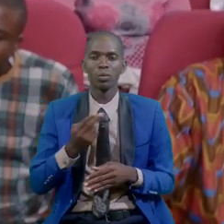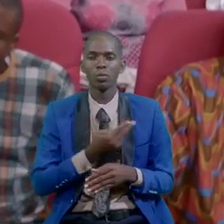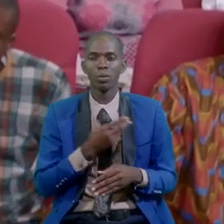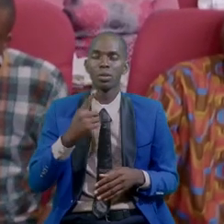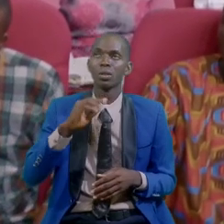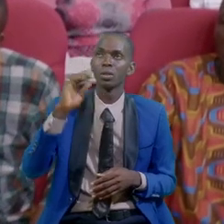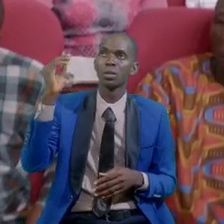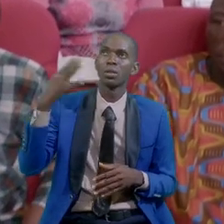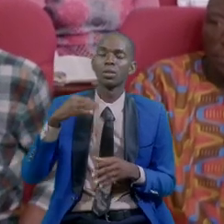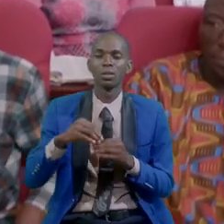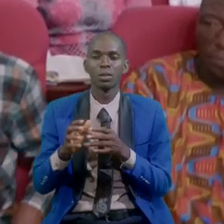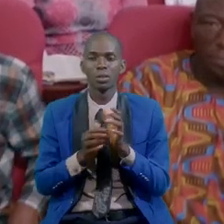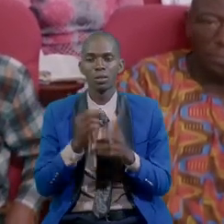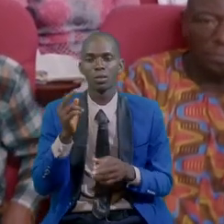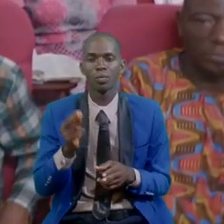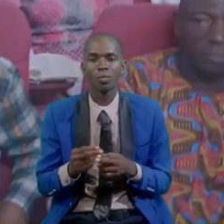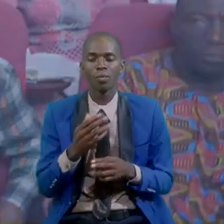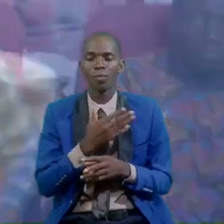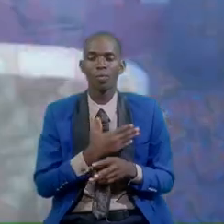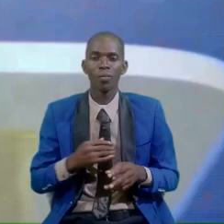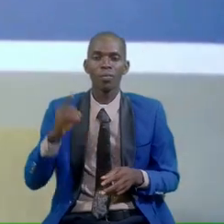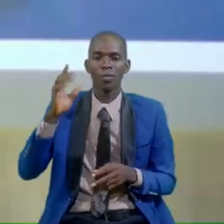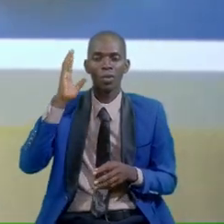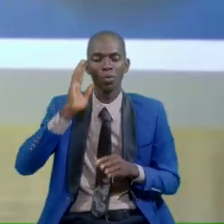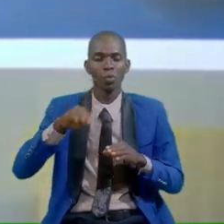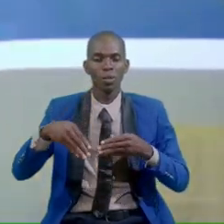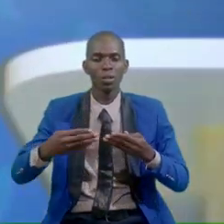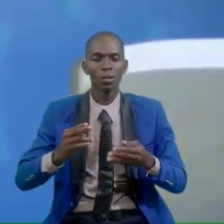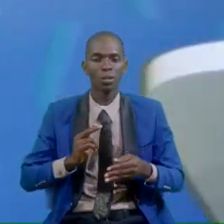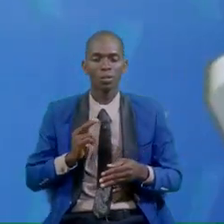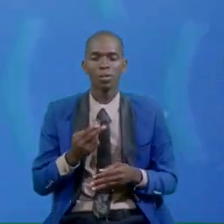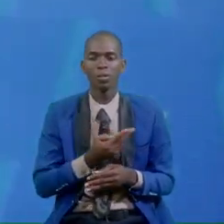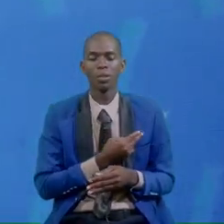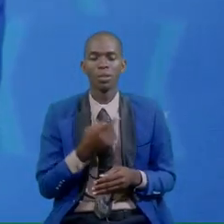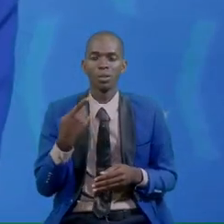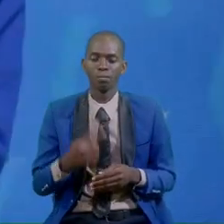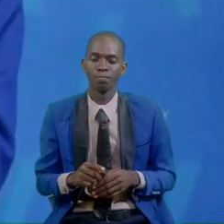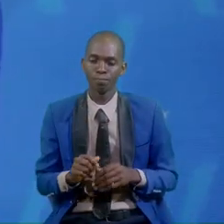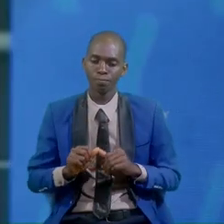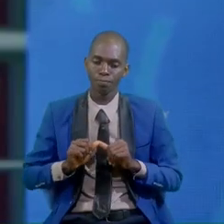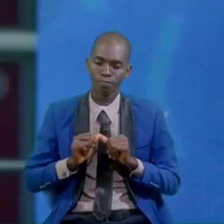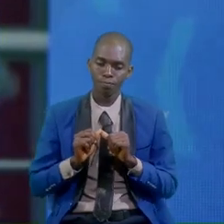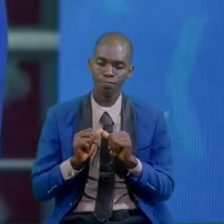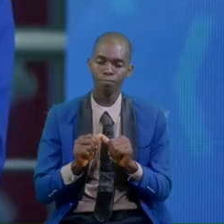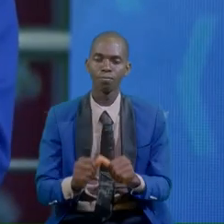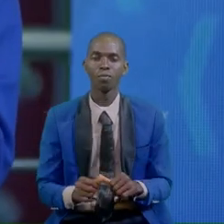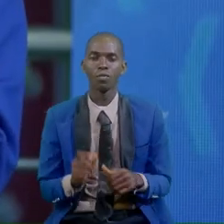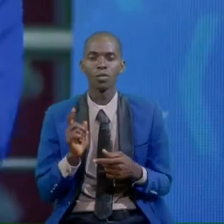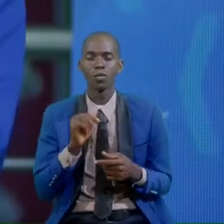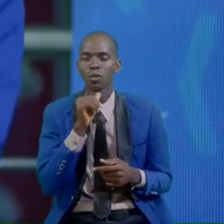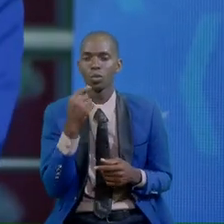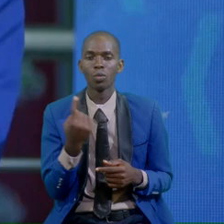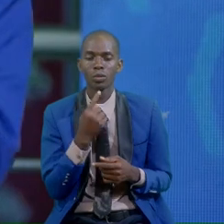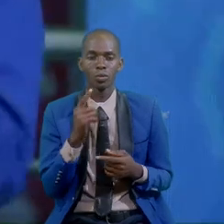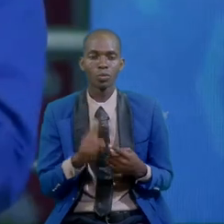the enablement, and it will give us the perseverance not only to start and do one thing